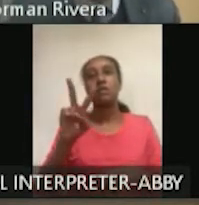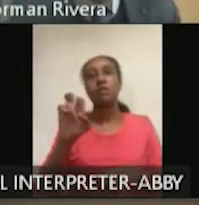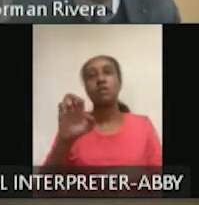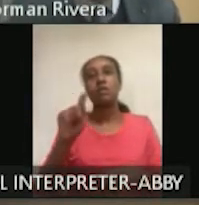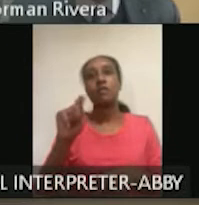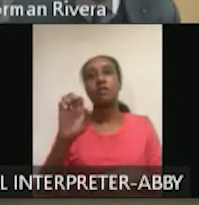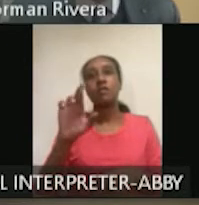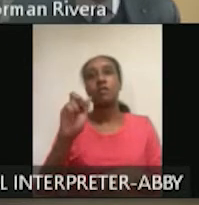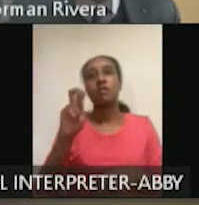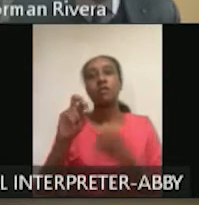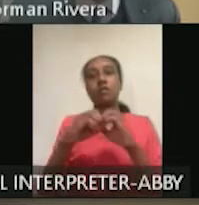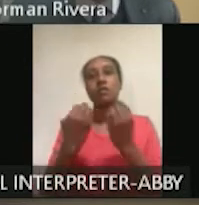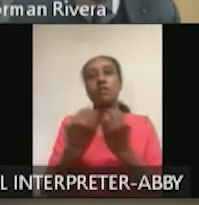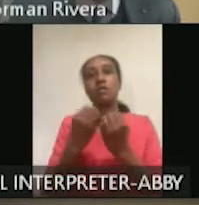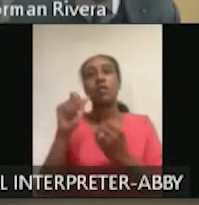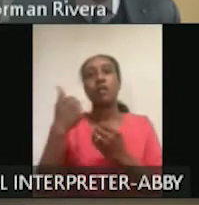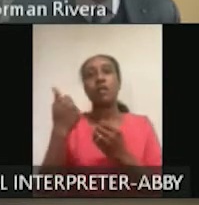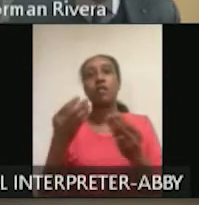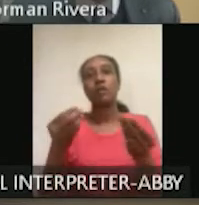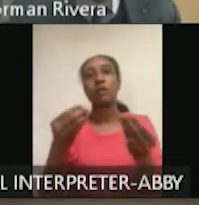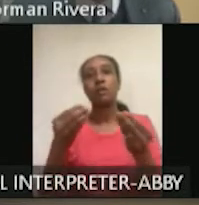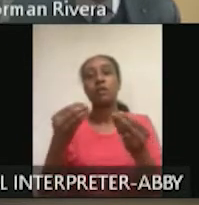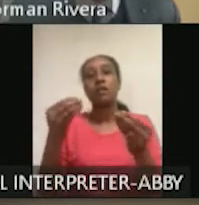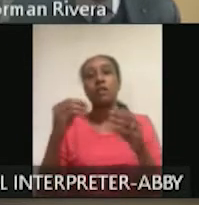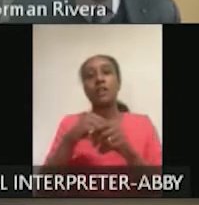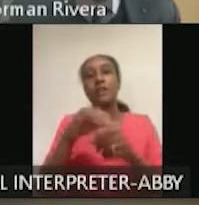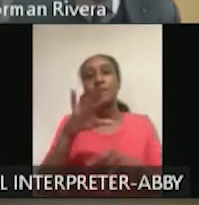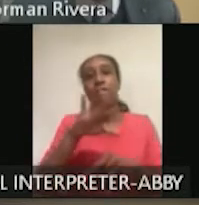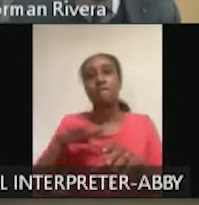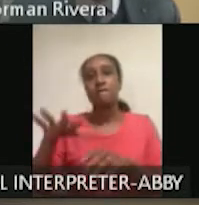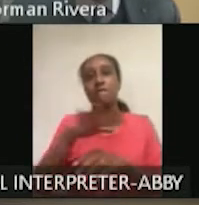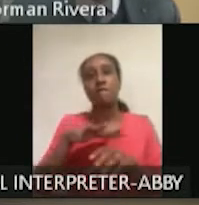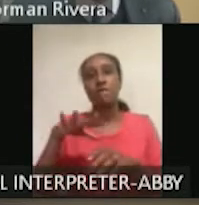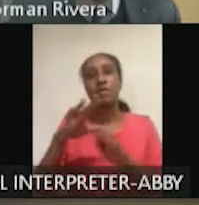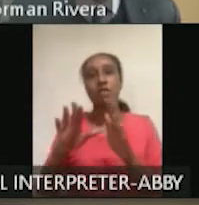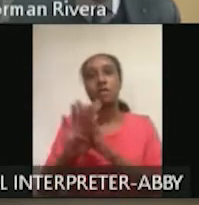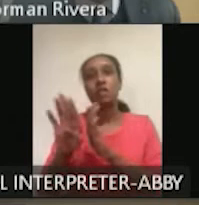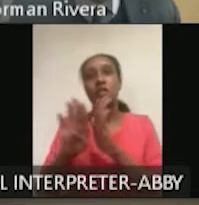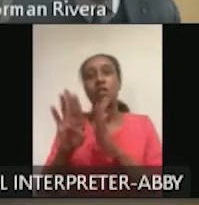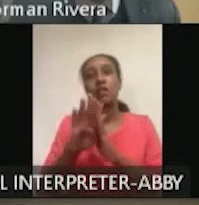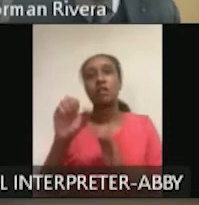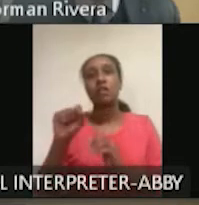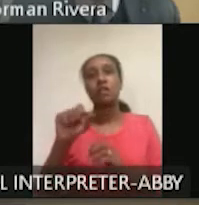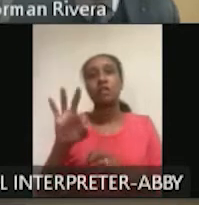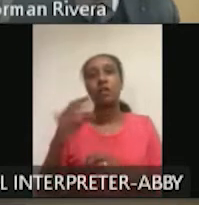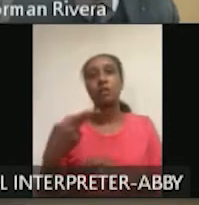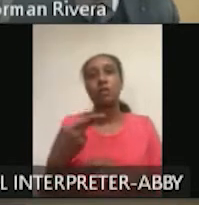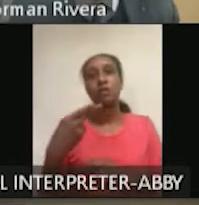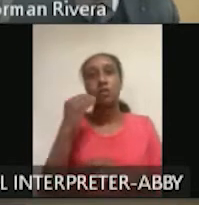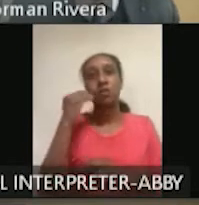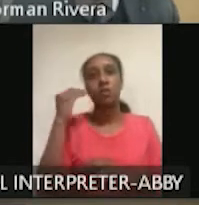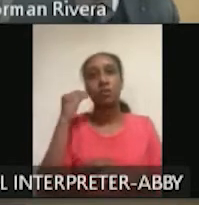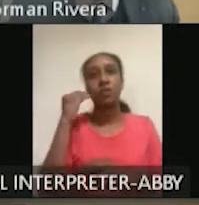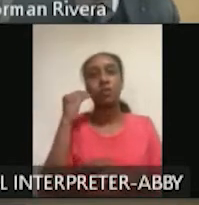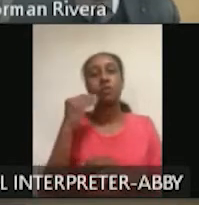organization. Other properties in the immediate vicinity are developed with single-family detached residences.